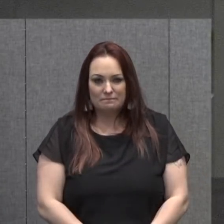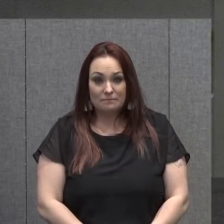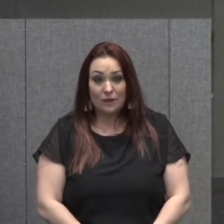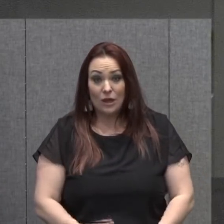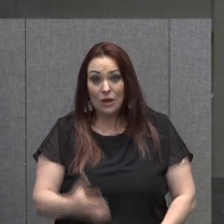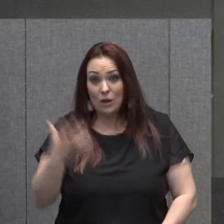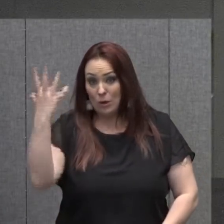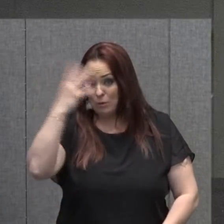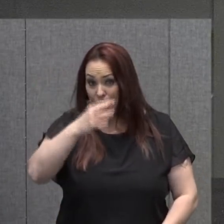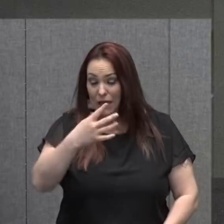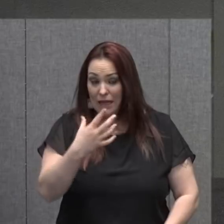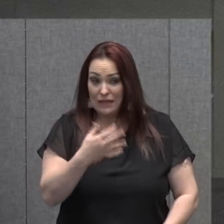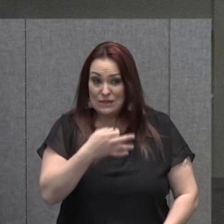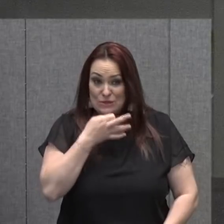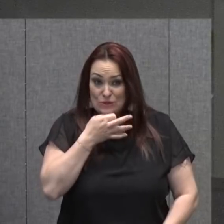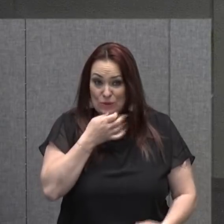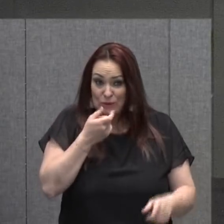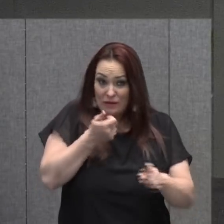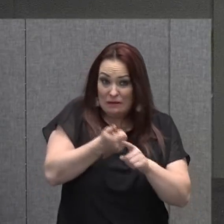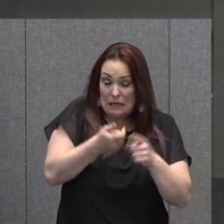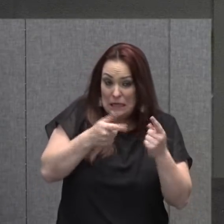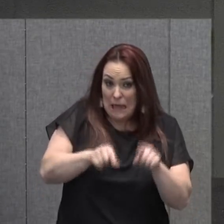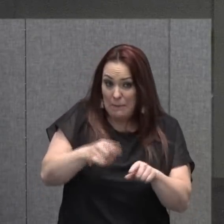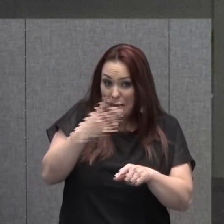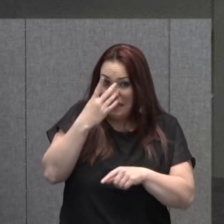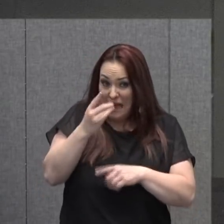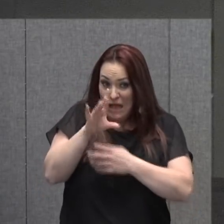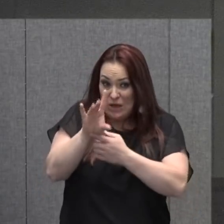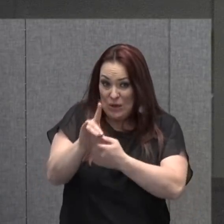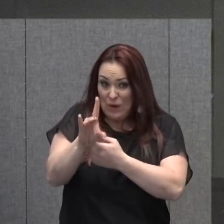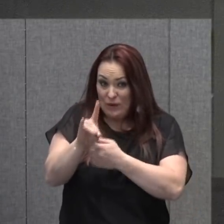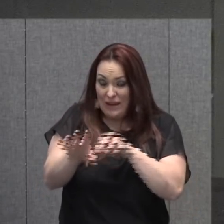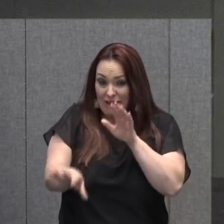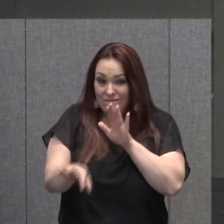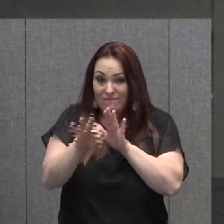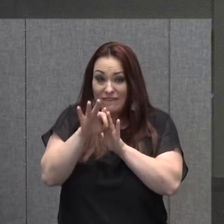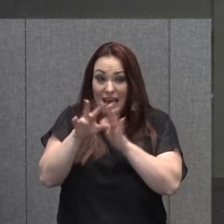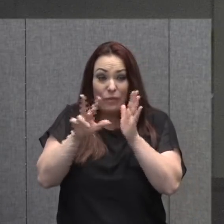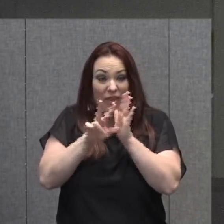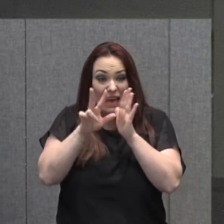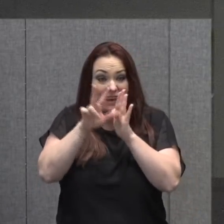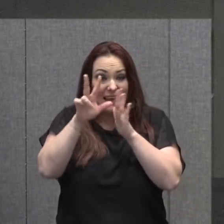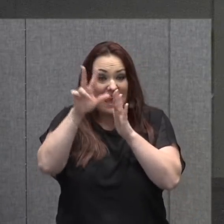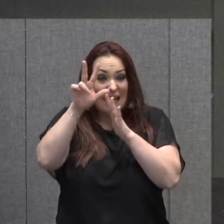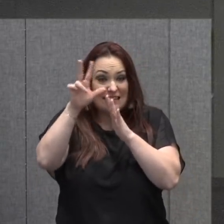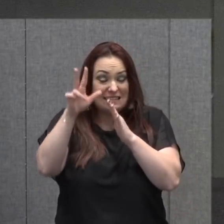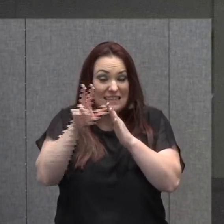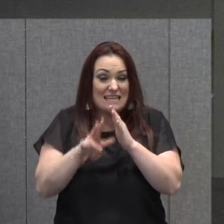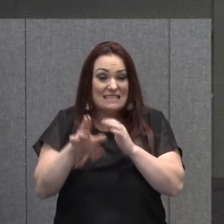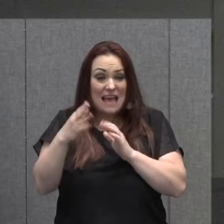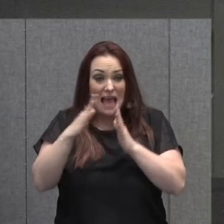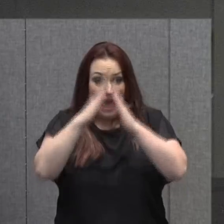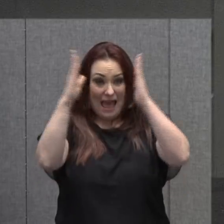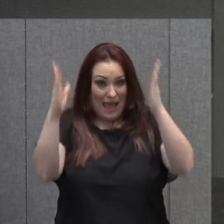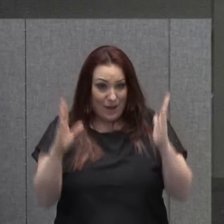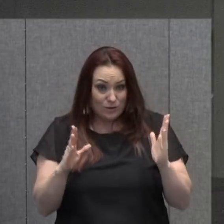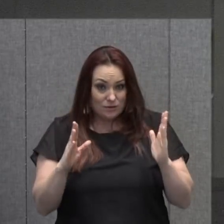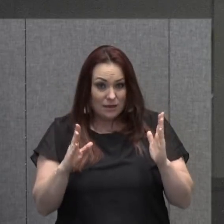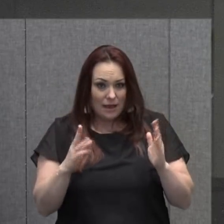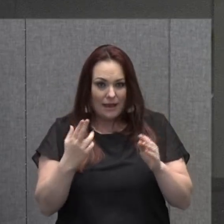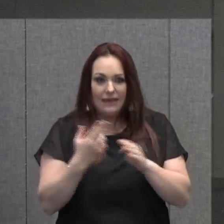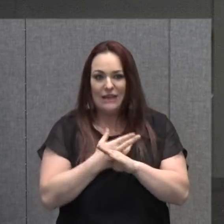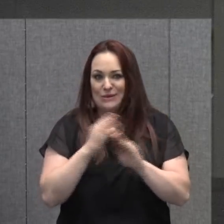Pretty soon, Coyote found the cactus rib house. He used his magic to make his voice sound just